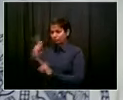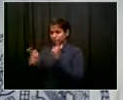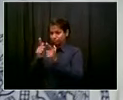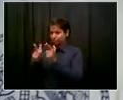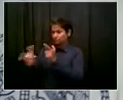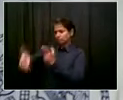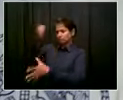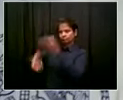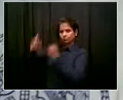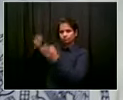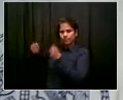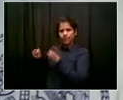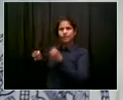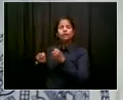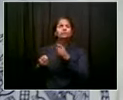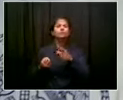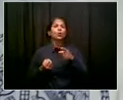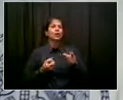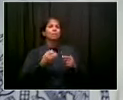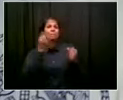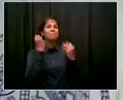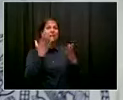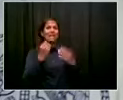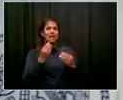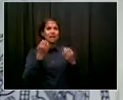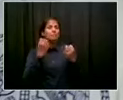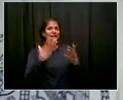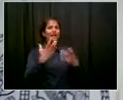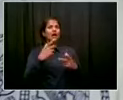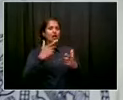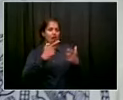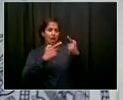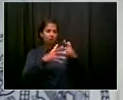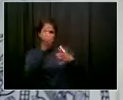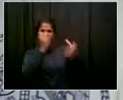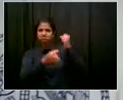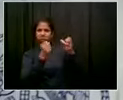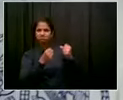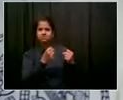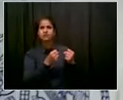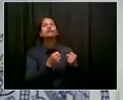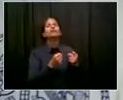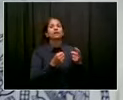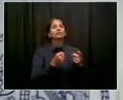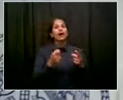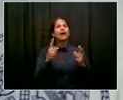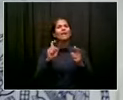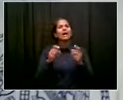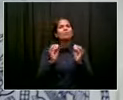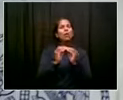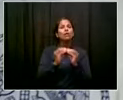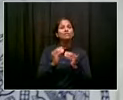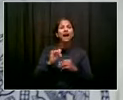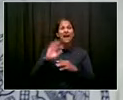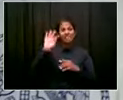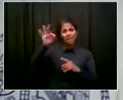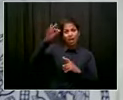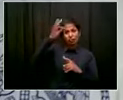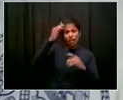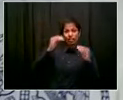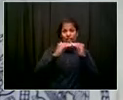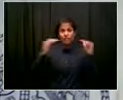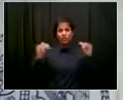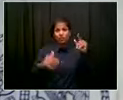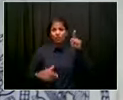nypd and they're constantly innovating new ways to get guns off the street we need that we need more federal cooperation to stop the flow of guns into new york city